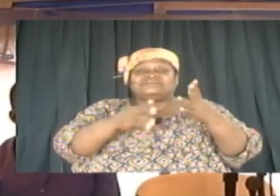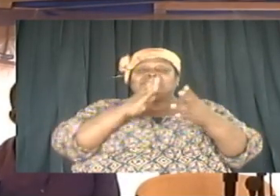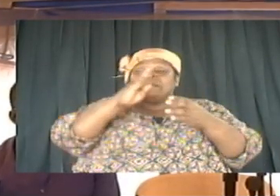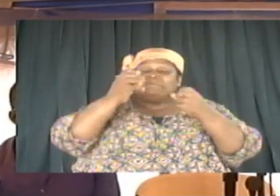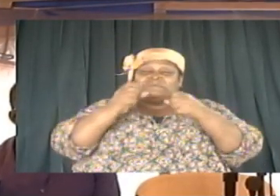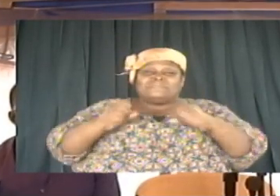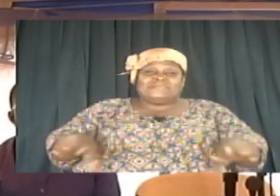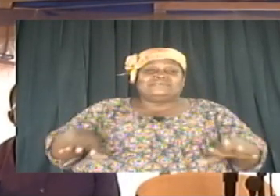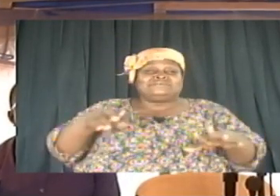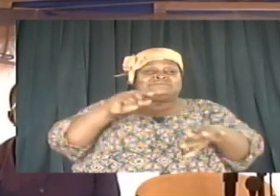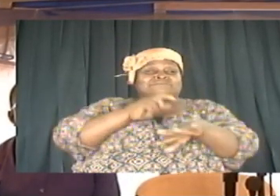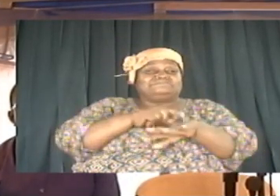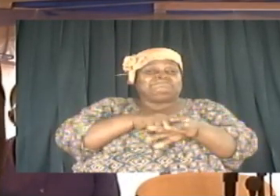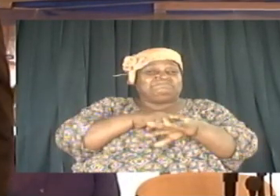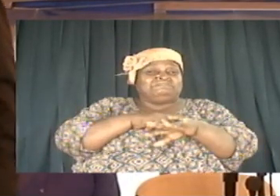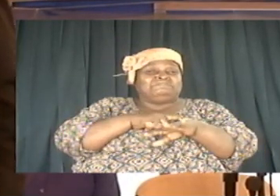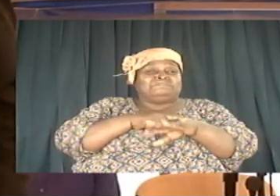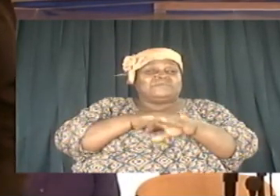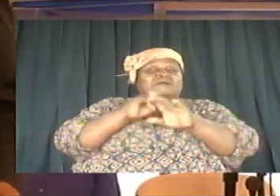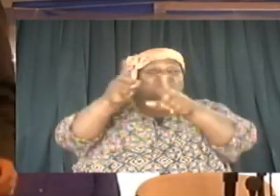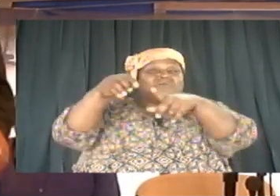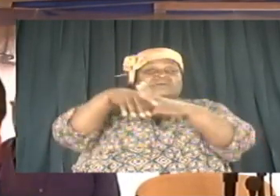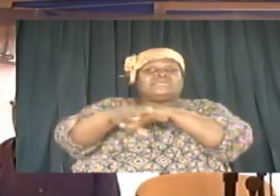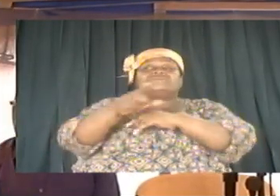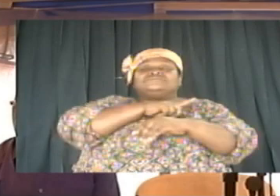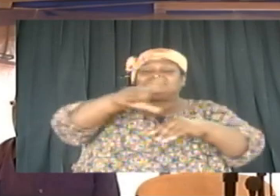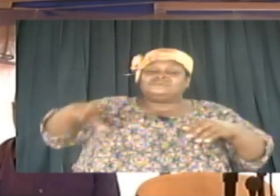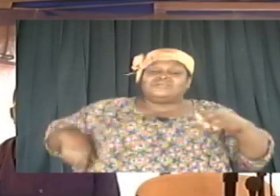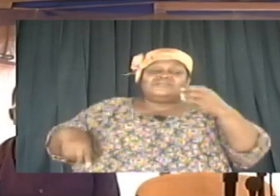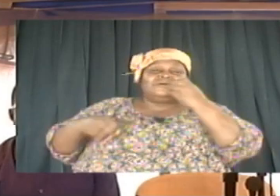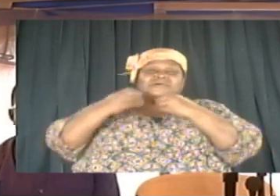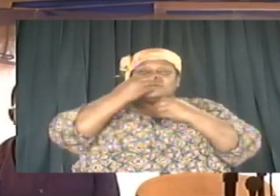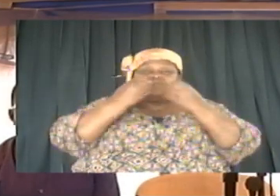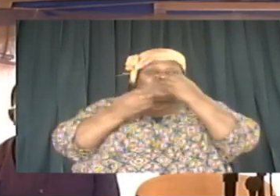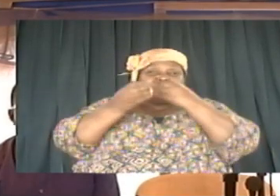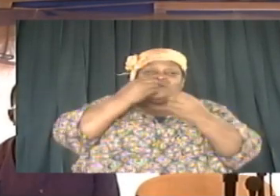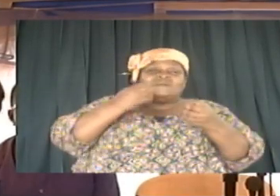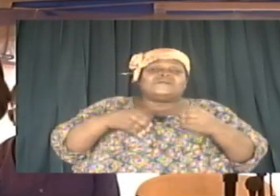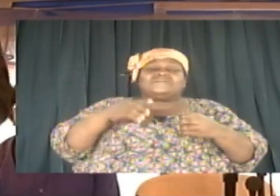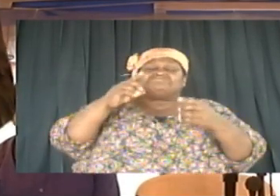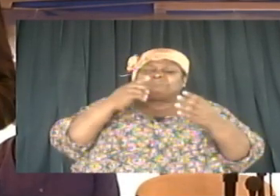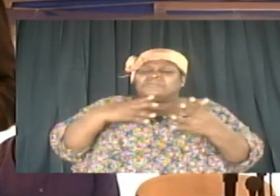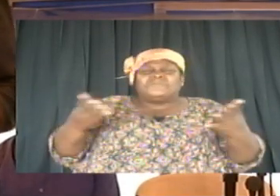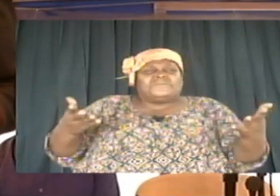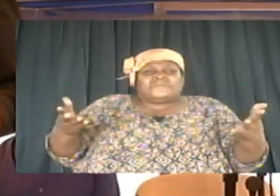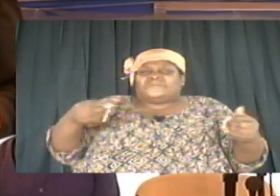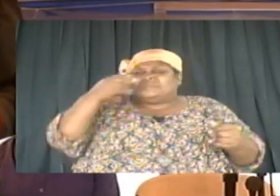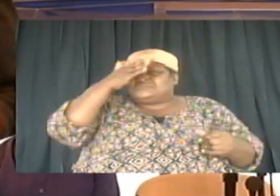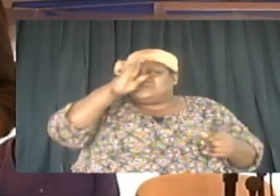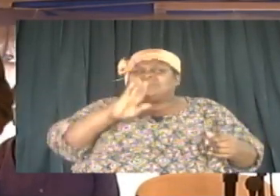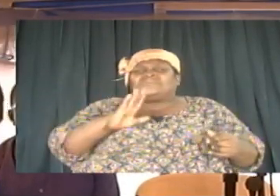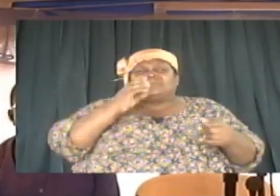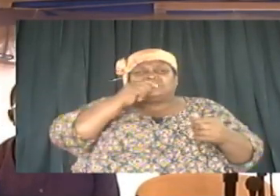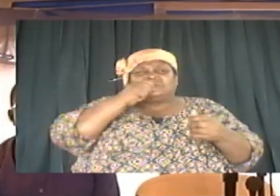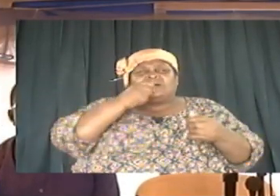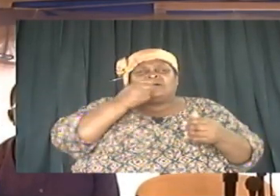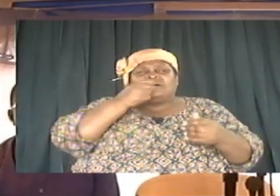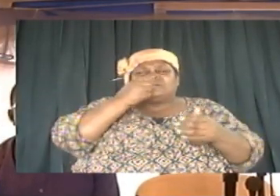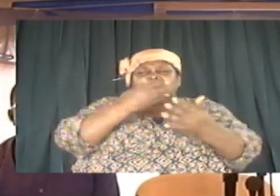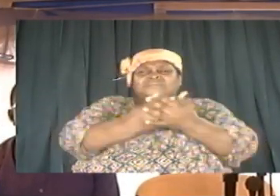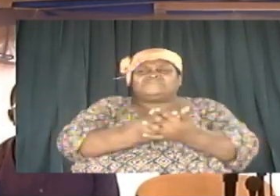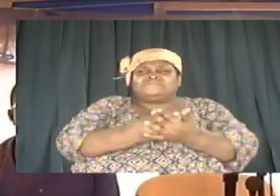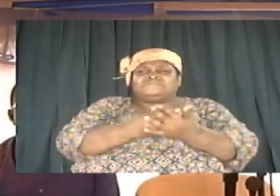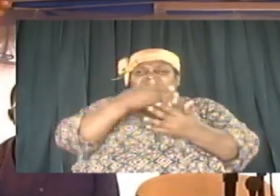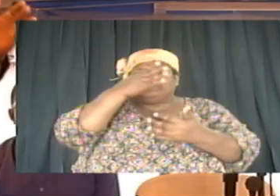as we go into the Lord's Supper. What a good God. Wherever you are at this time, can you just put your hands together